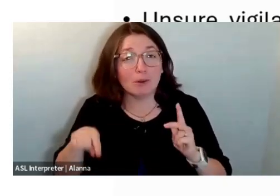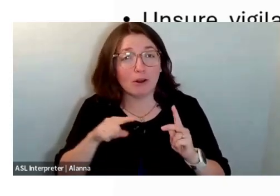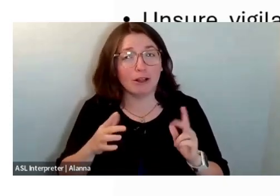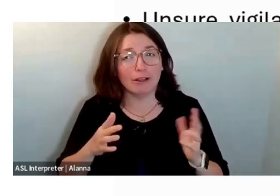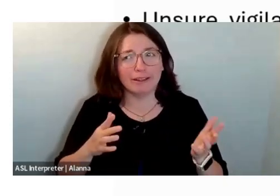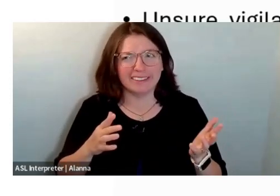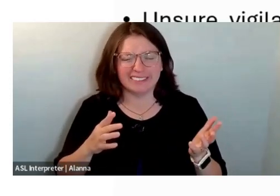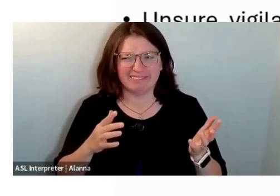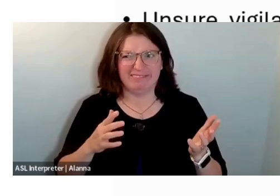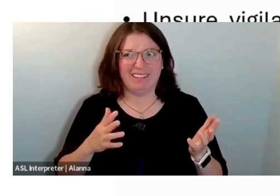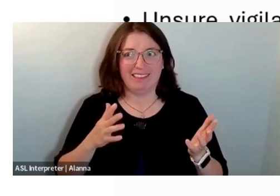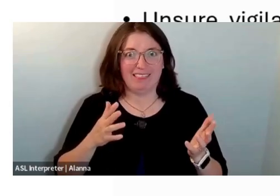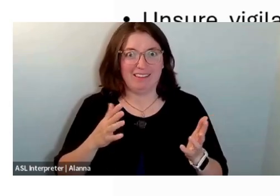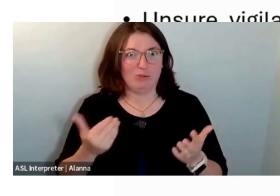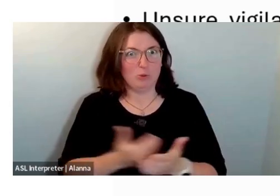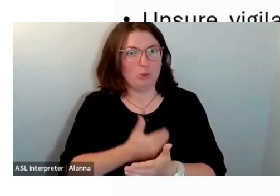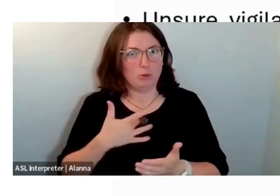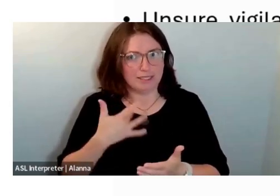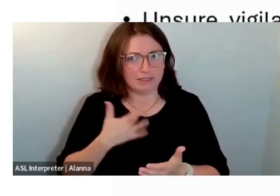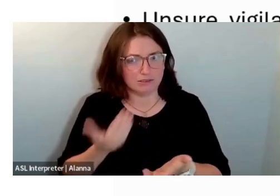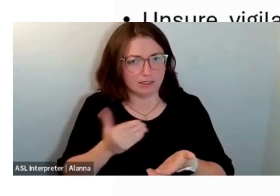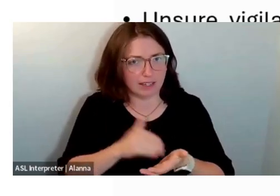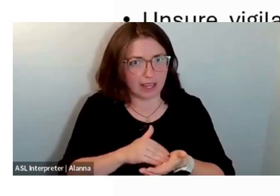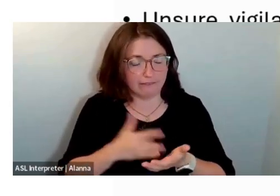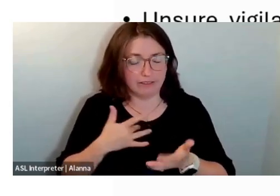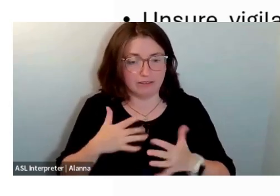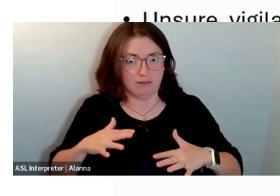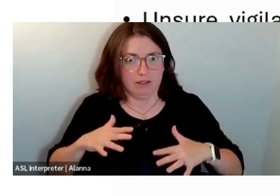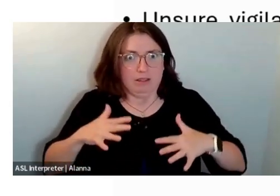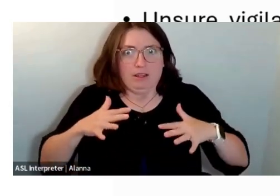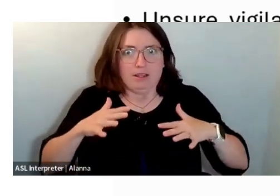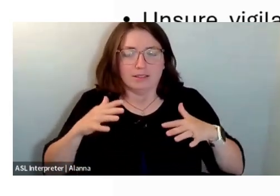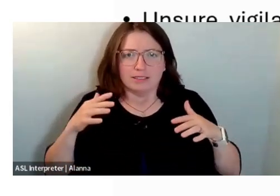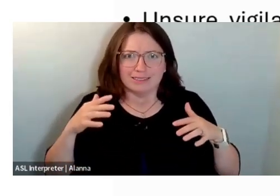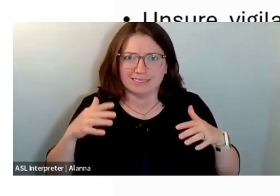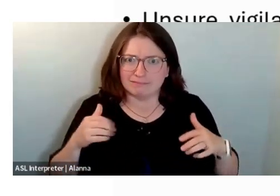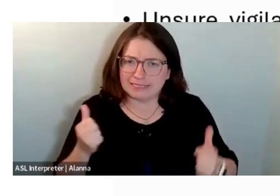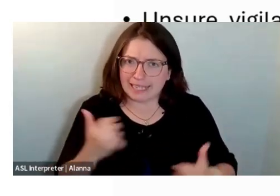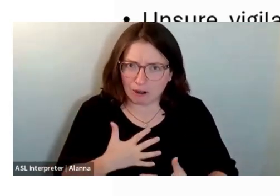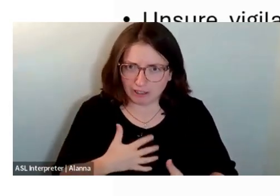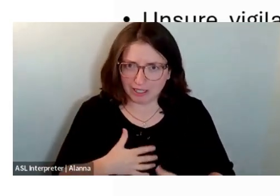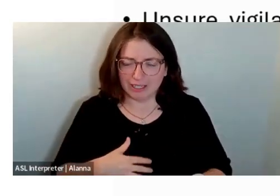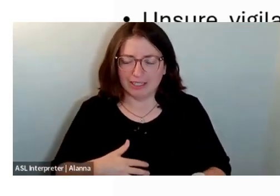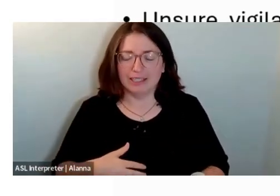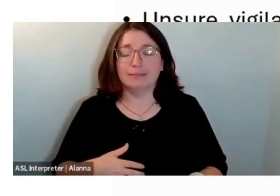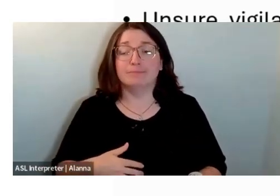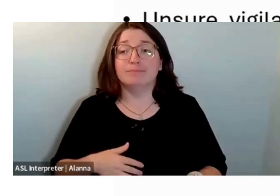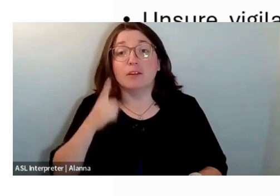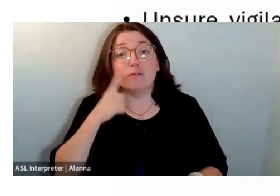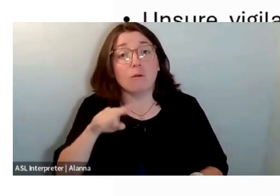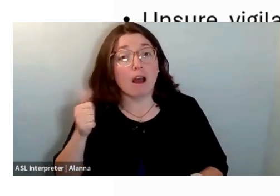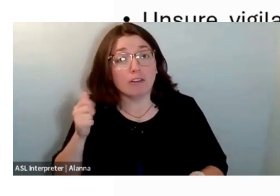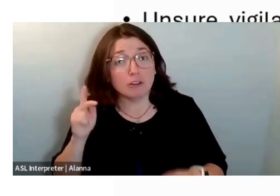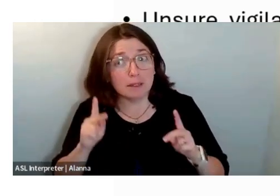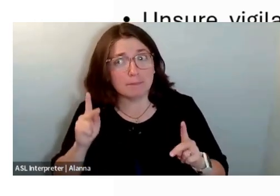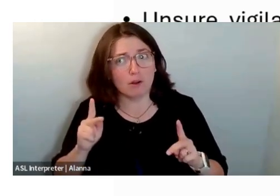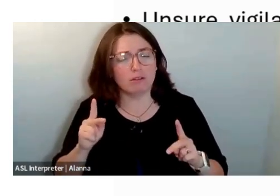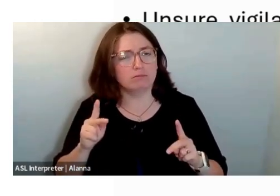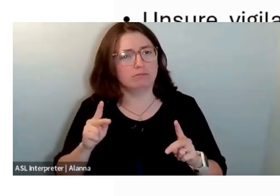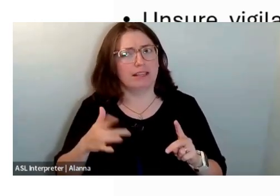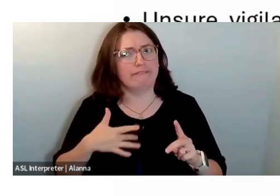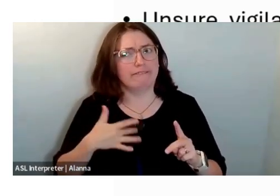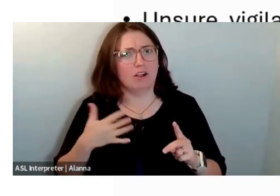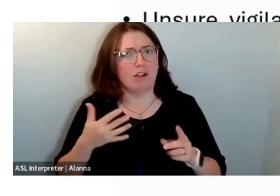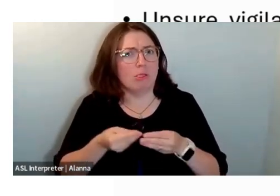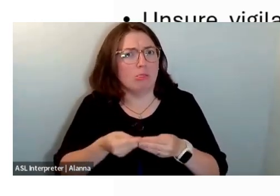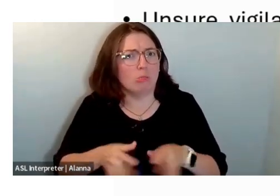potentially alarming. And for others, there's also a deeper loss of trust. I